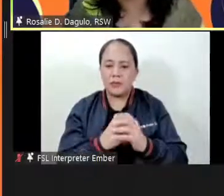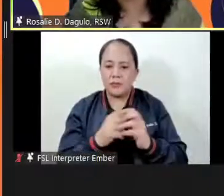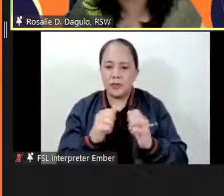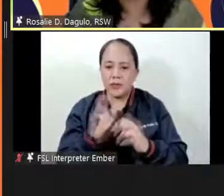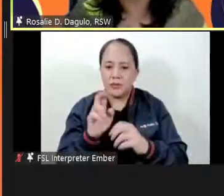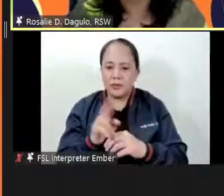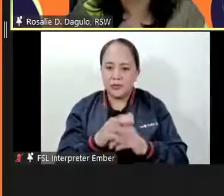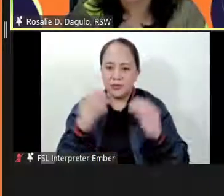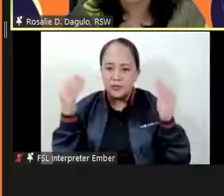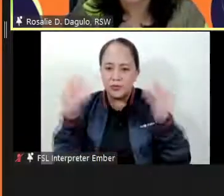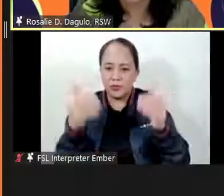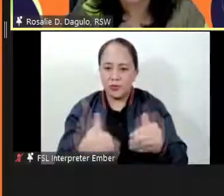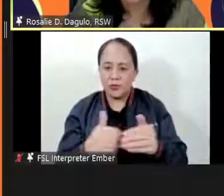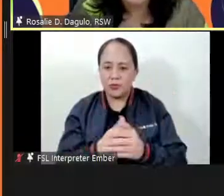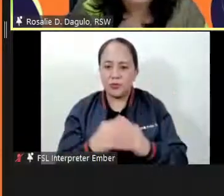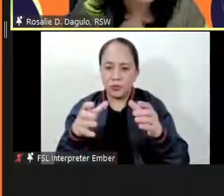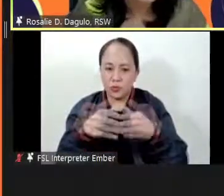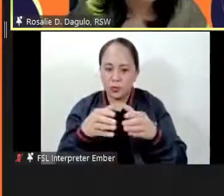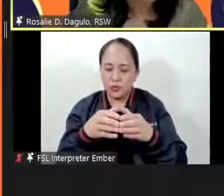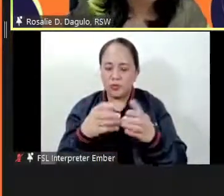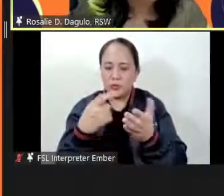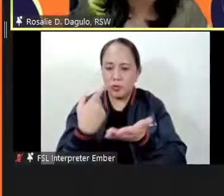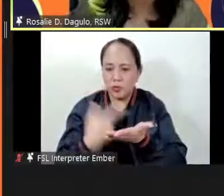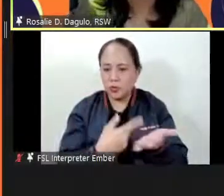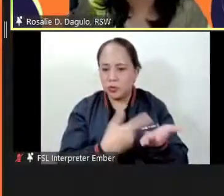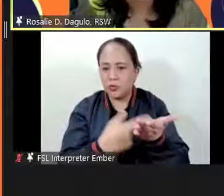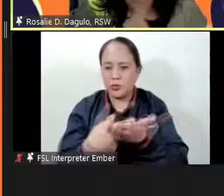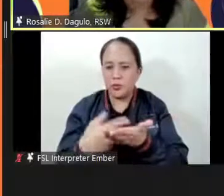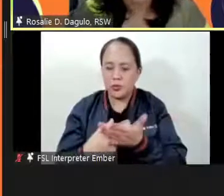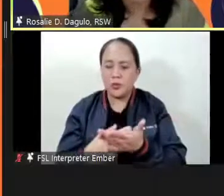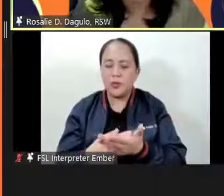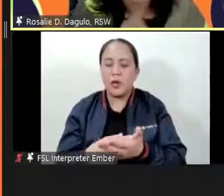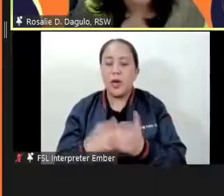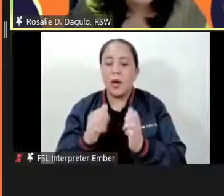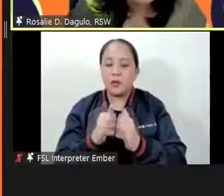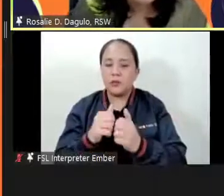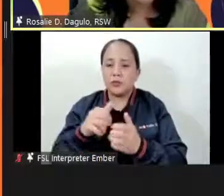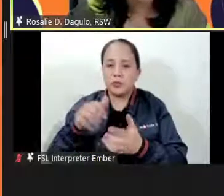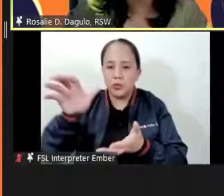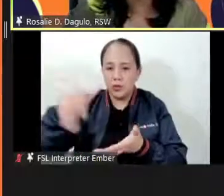used focus group discussion as a data collection method.